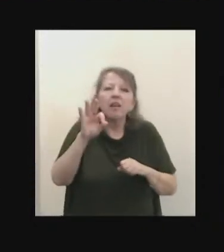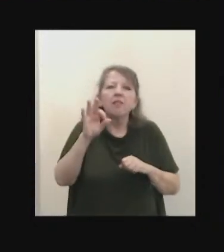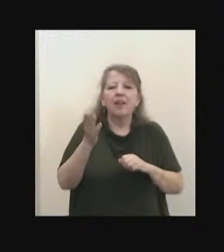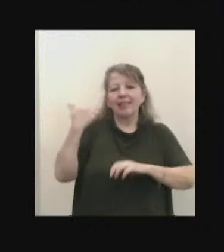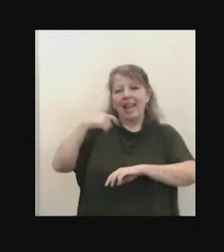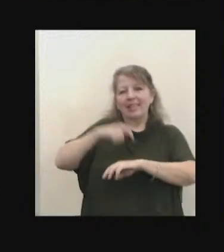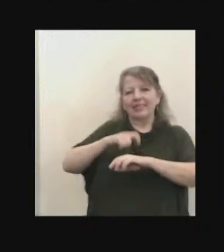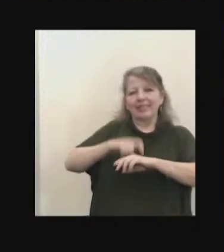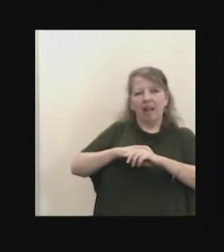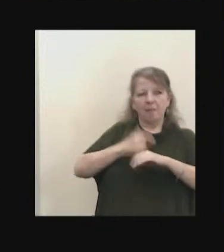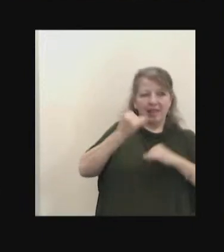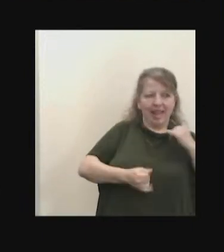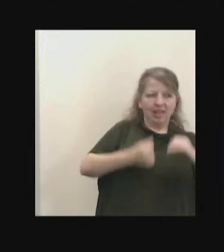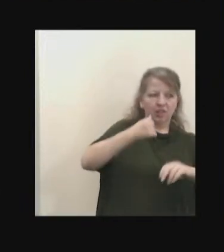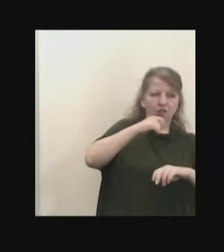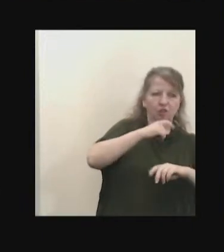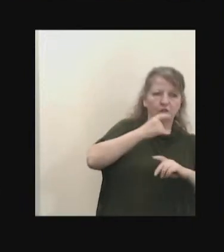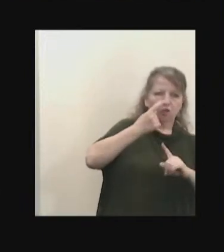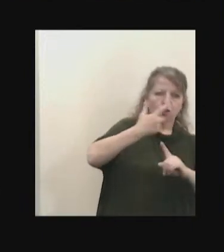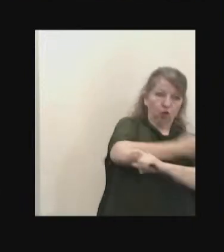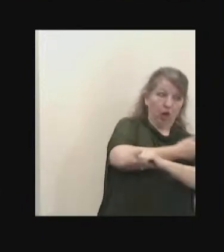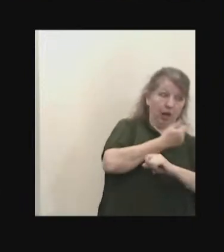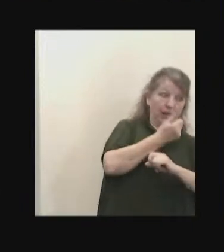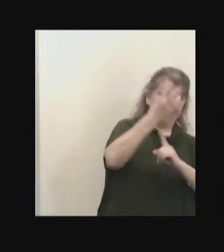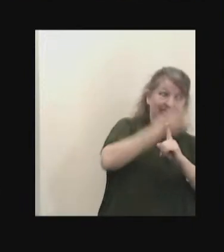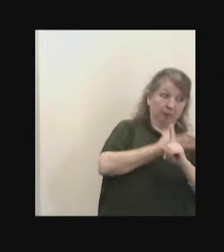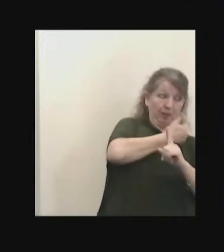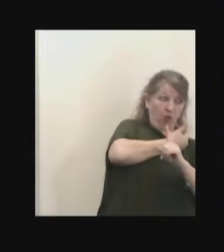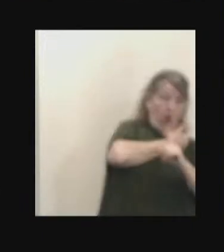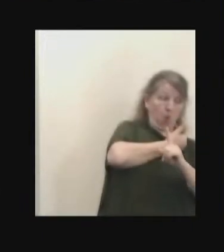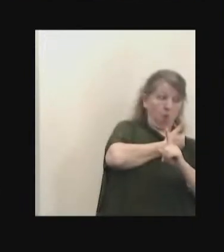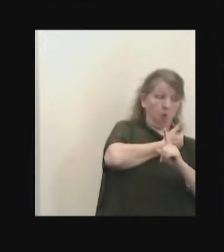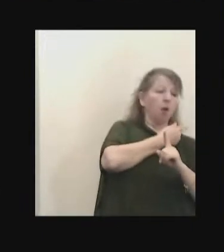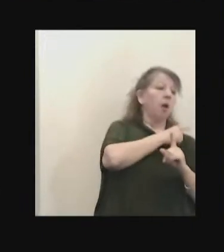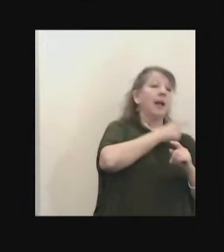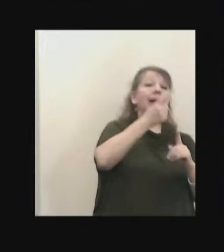dose, and also if they have